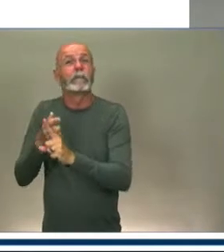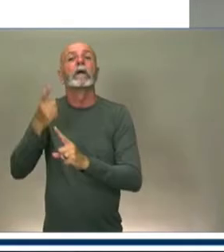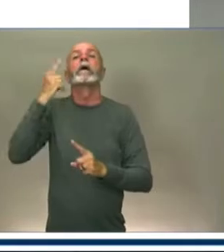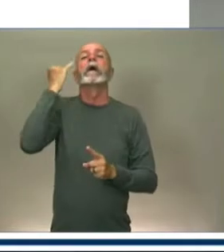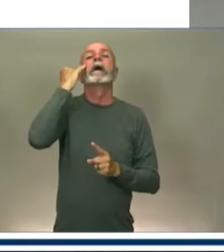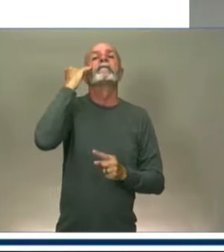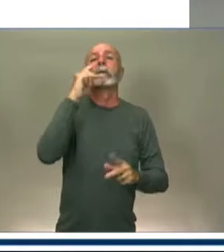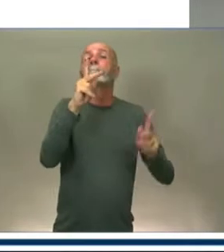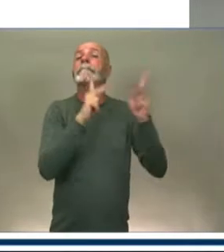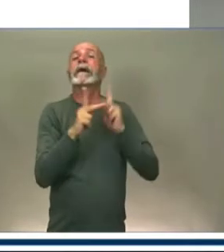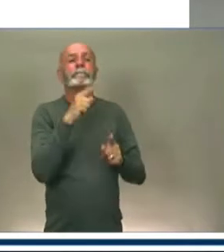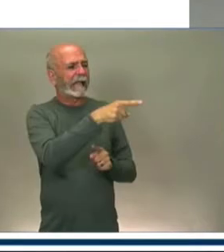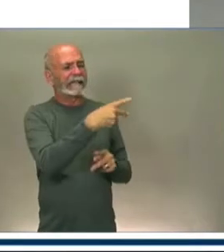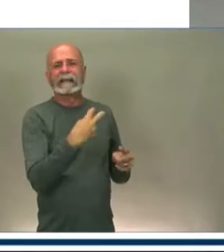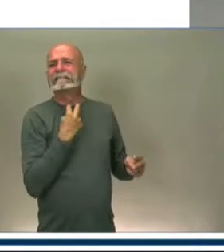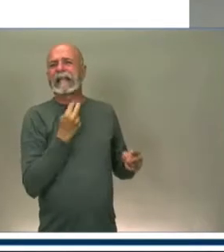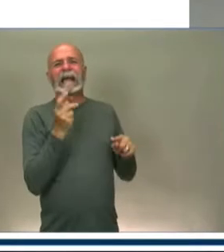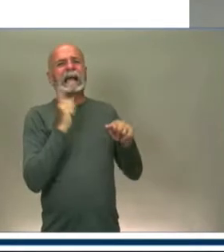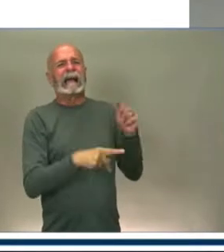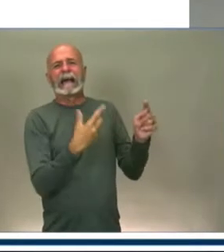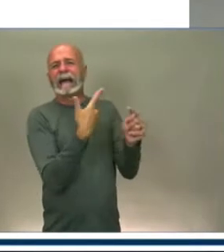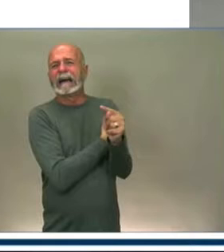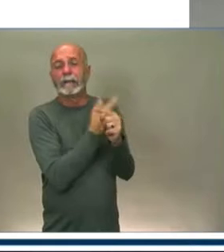vaccinated, like children under 12.